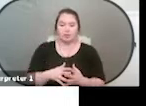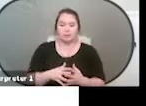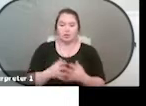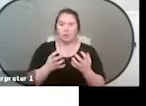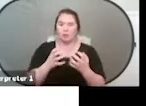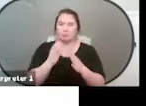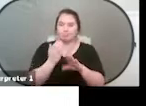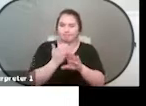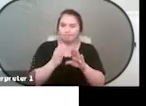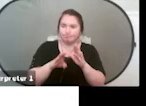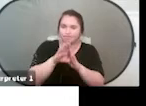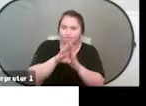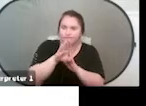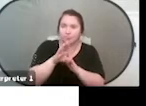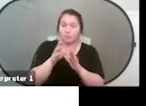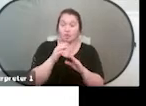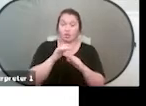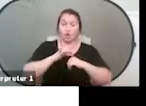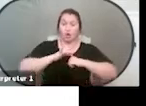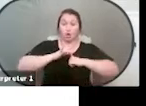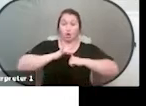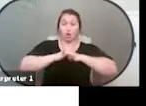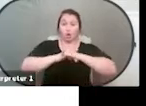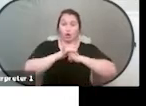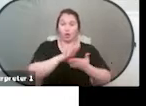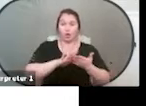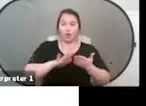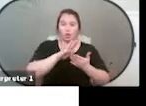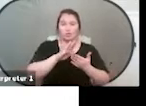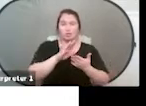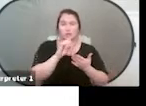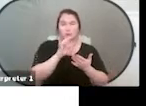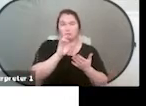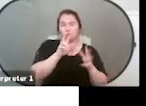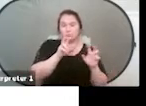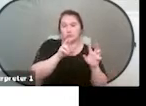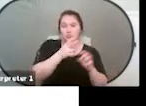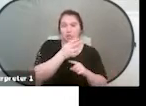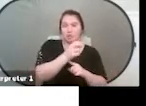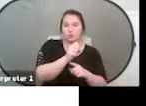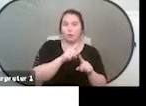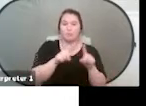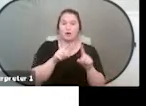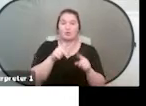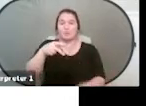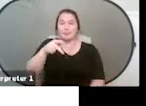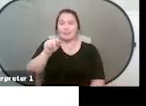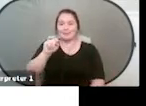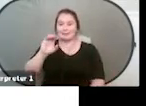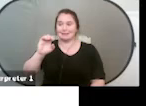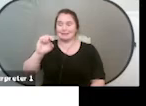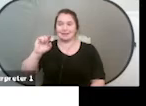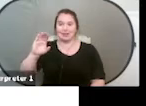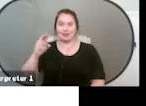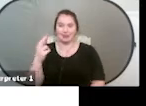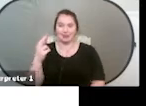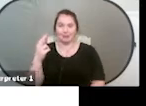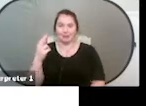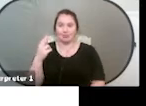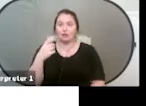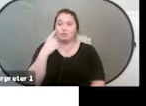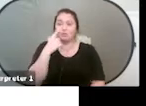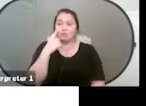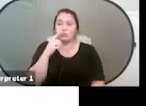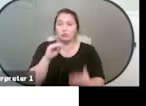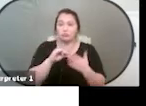college high school, but it's a PTEC program, which is a program to have students